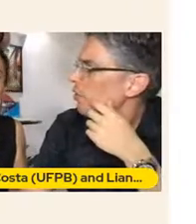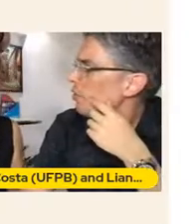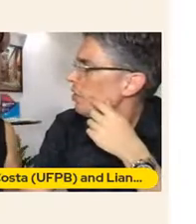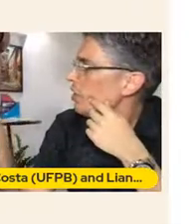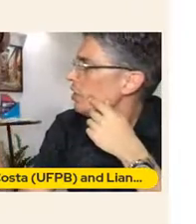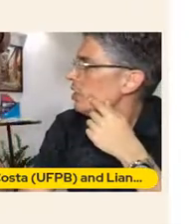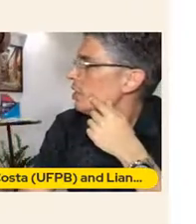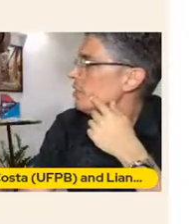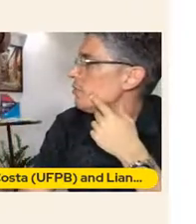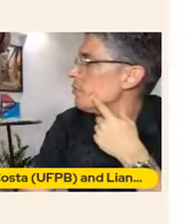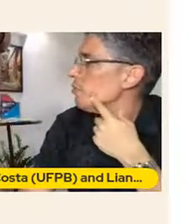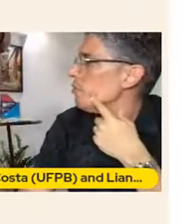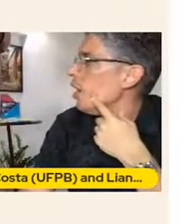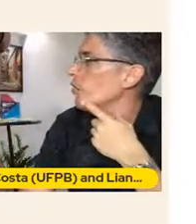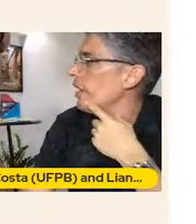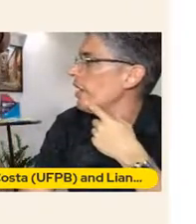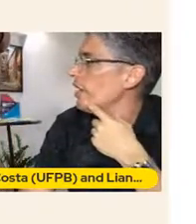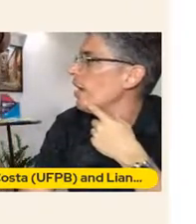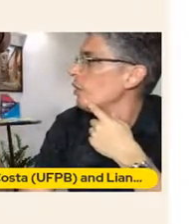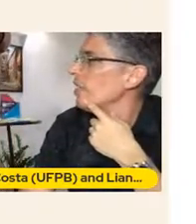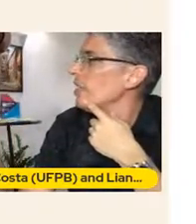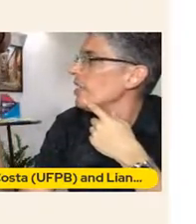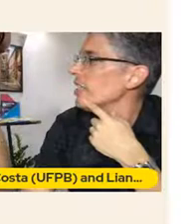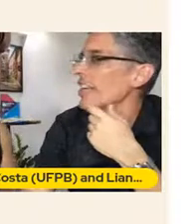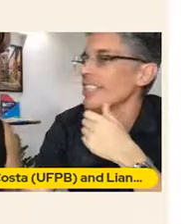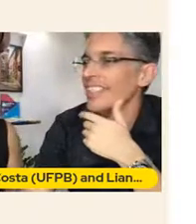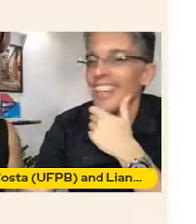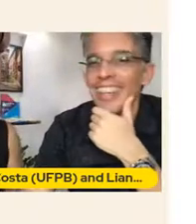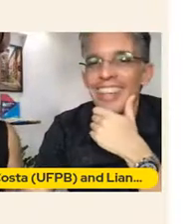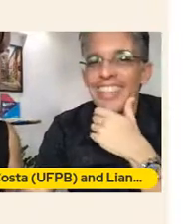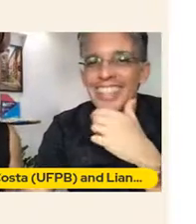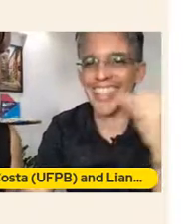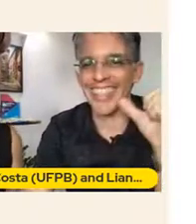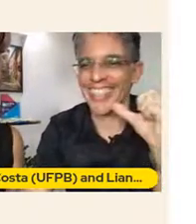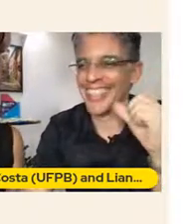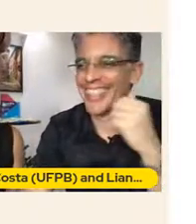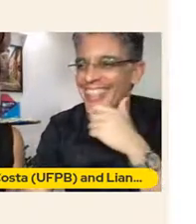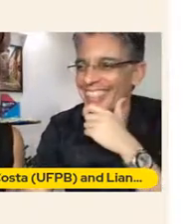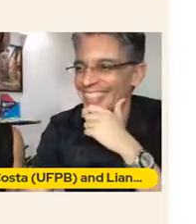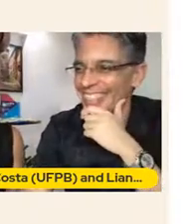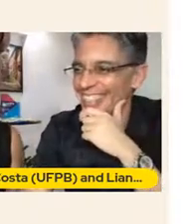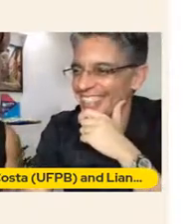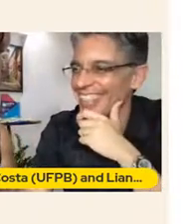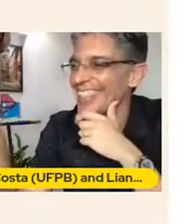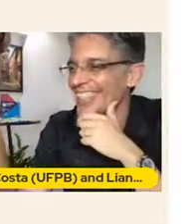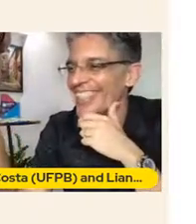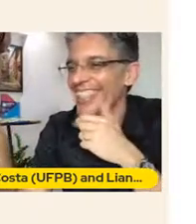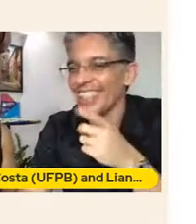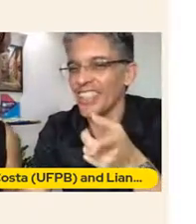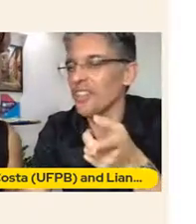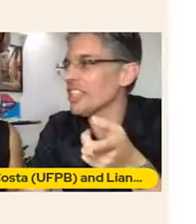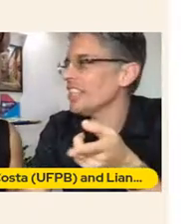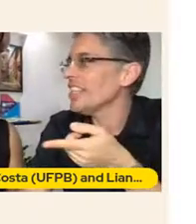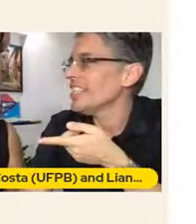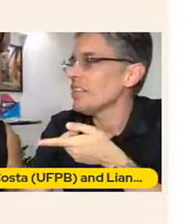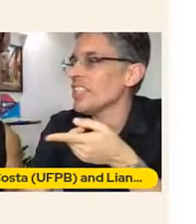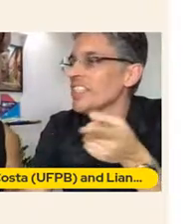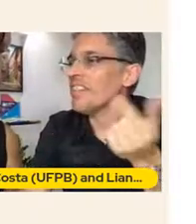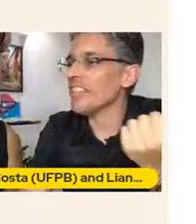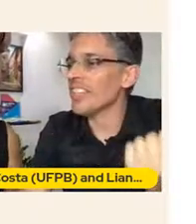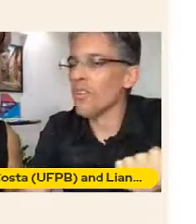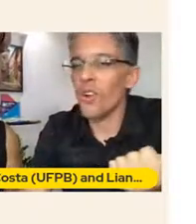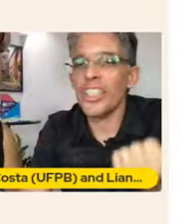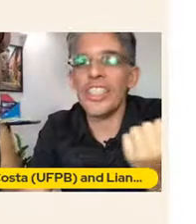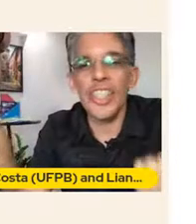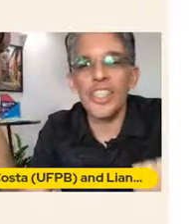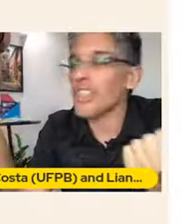I think I know her. She's from Betânia. Aldeia. Yes. Oh. Raquel, is that you? Really? Congratulations. So she